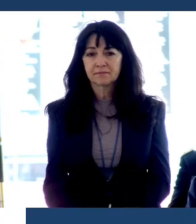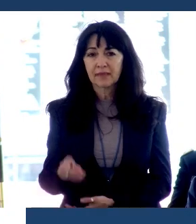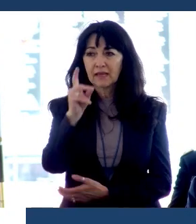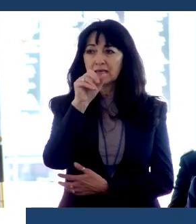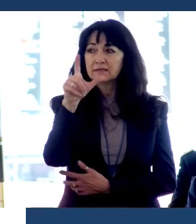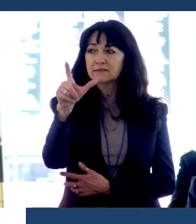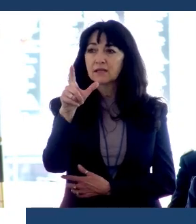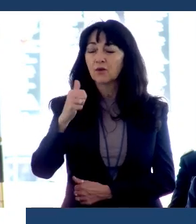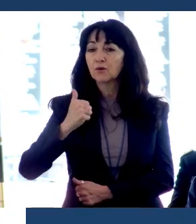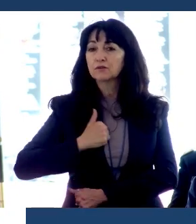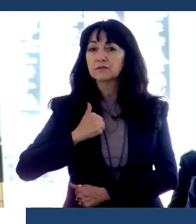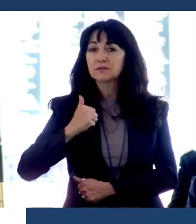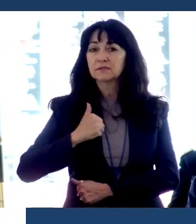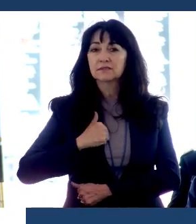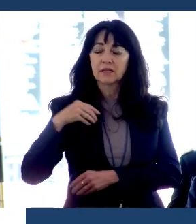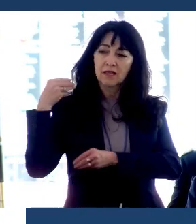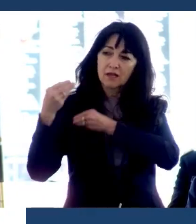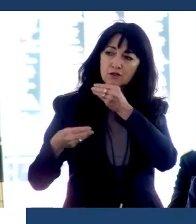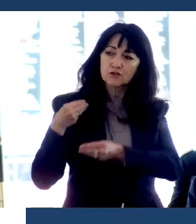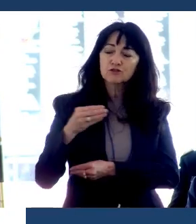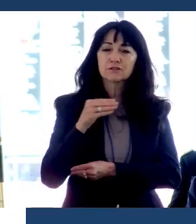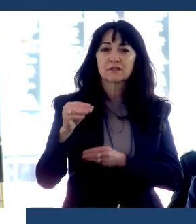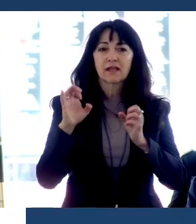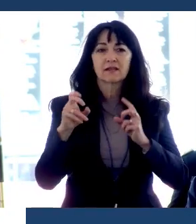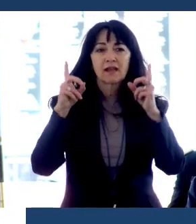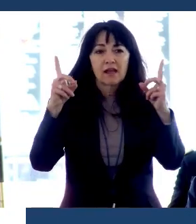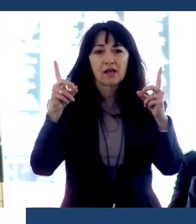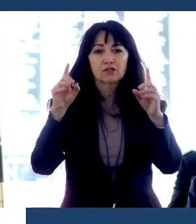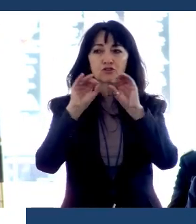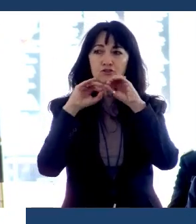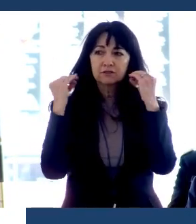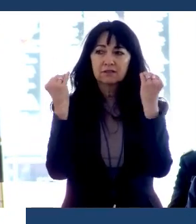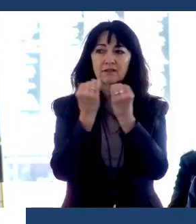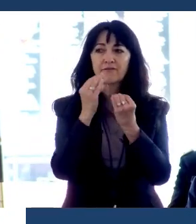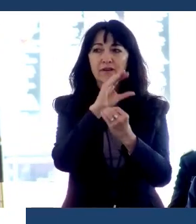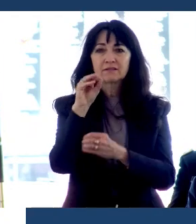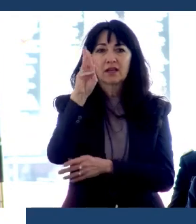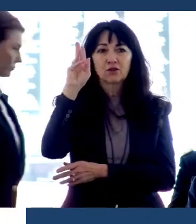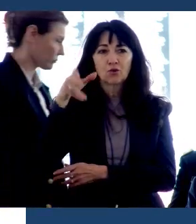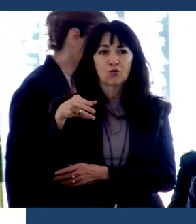Delaware Military Heritage and Education Foundation Incorporated,